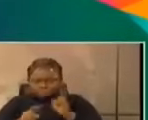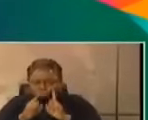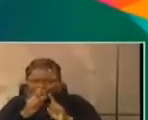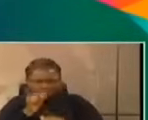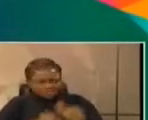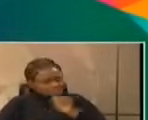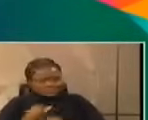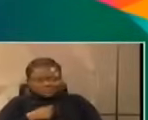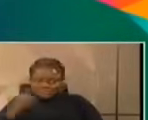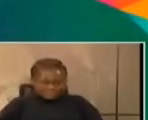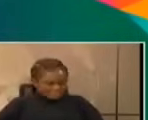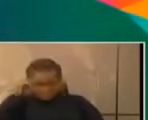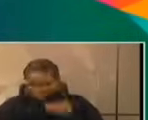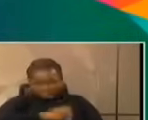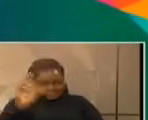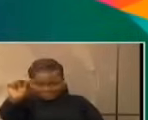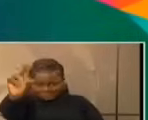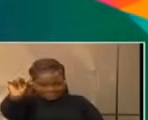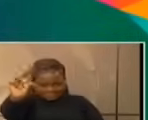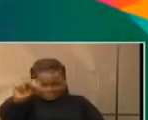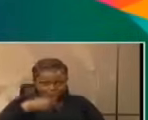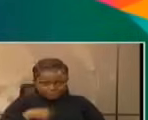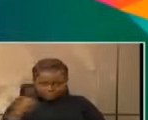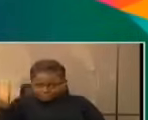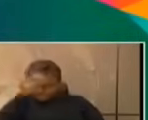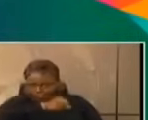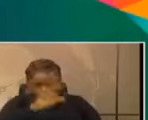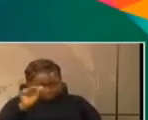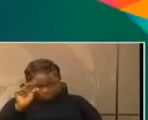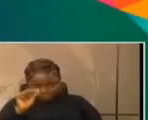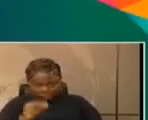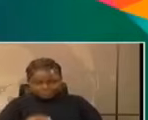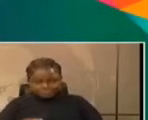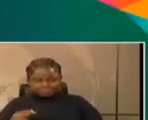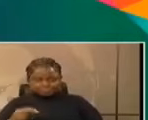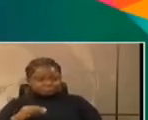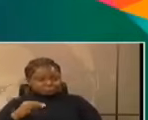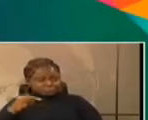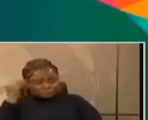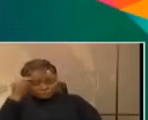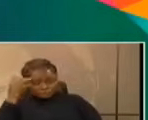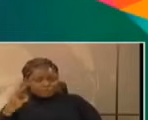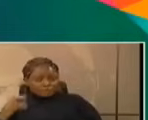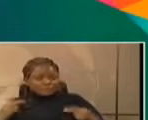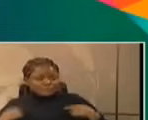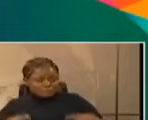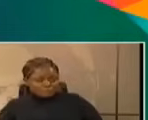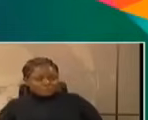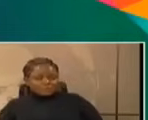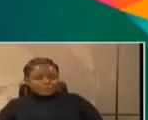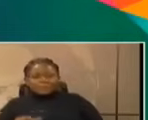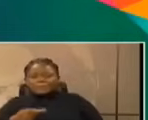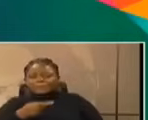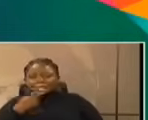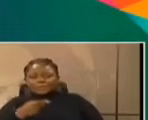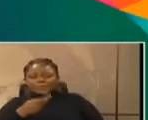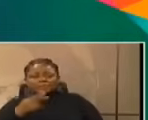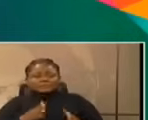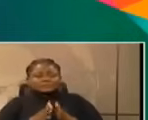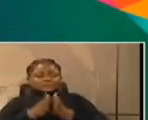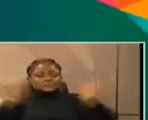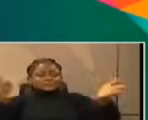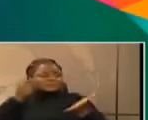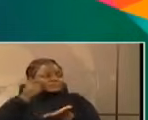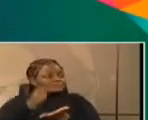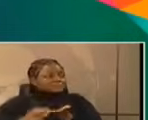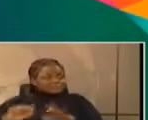wono. Yesa mabomi tiri. Me na me dia makwa takon Ministry of Health. Sa be bom paye. Pentecost General Secretary. Me fresh chairman